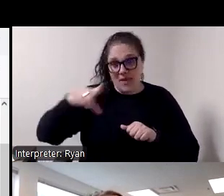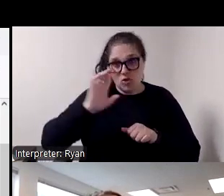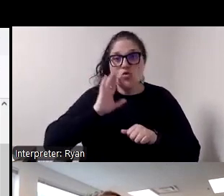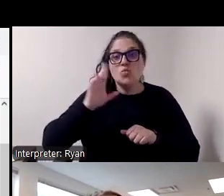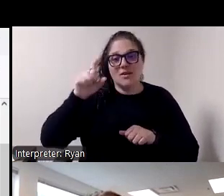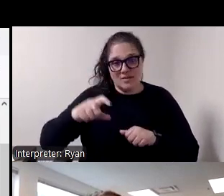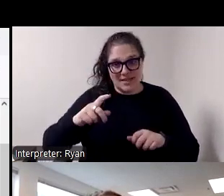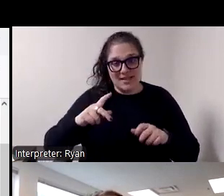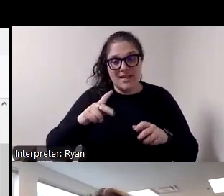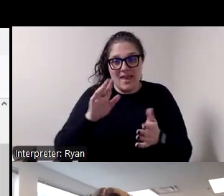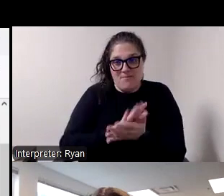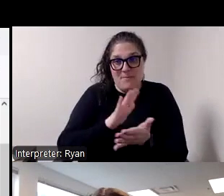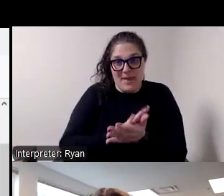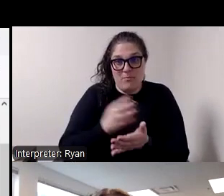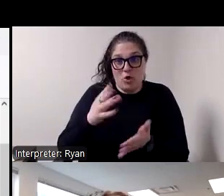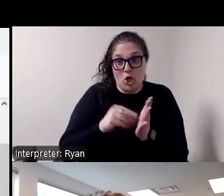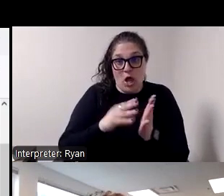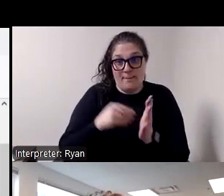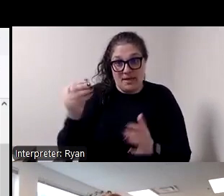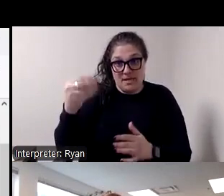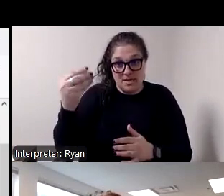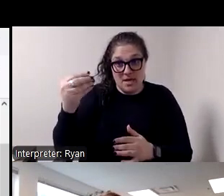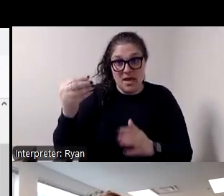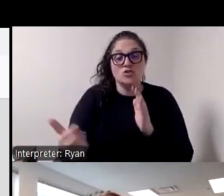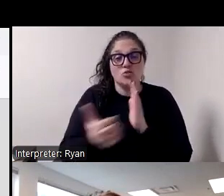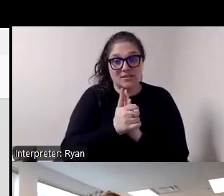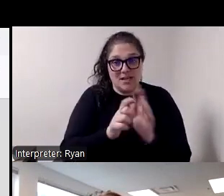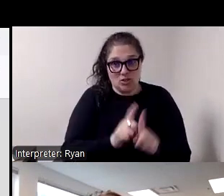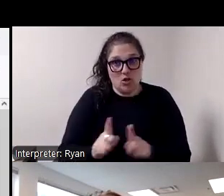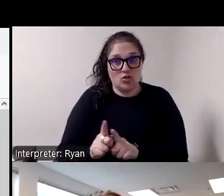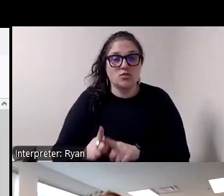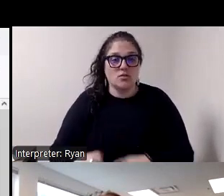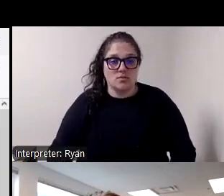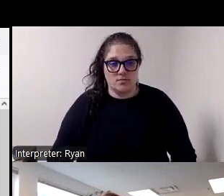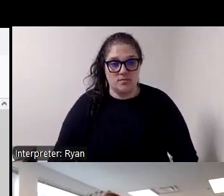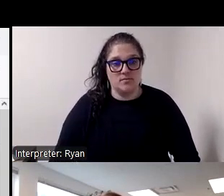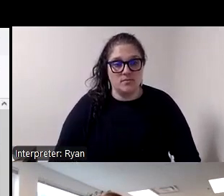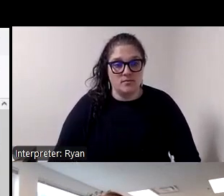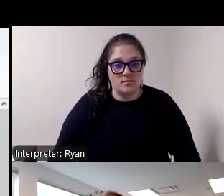physical timesheet attachment as well. Thank you for making sure that's cleared up.